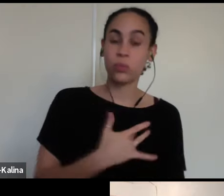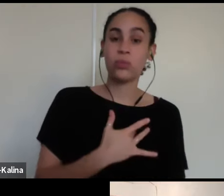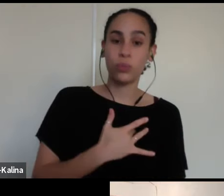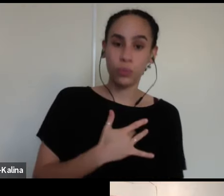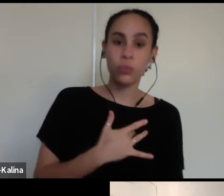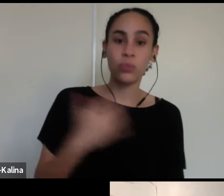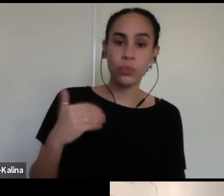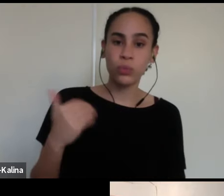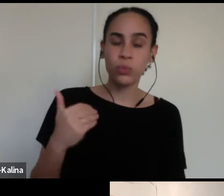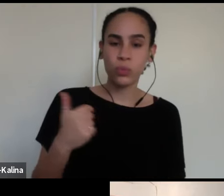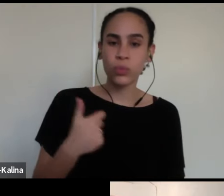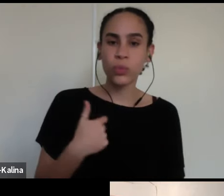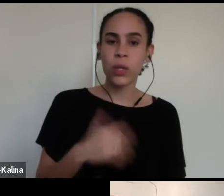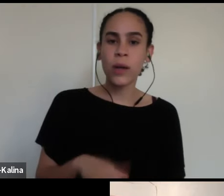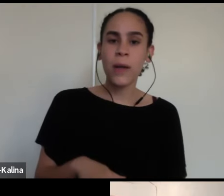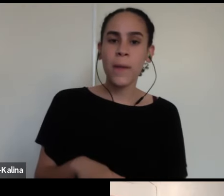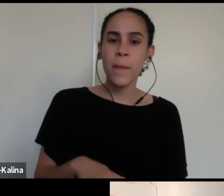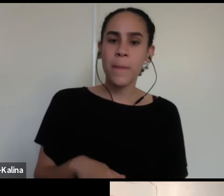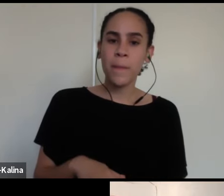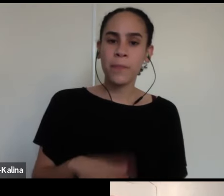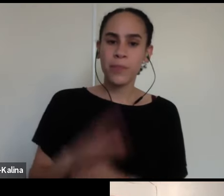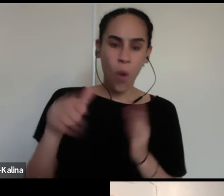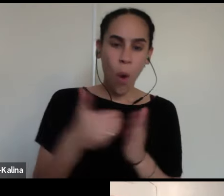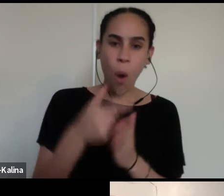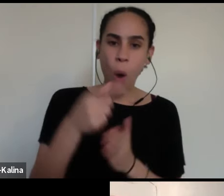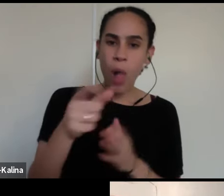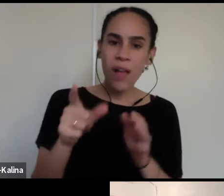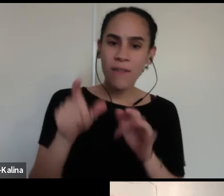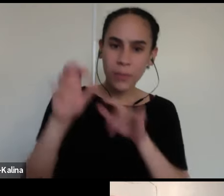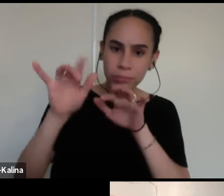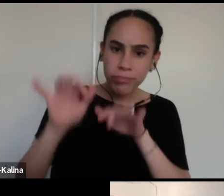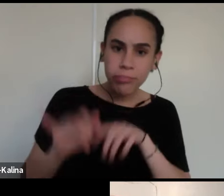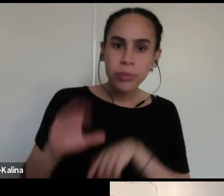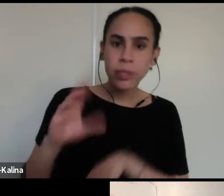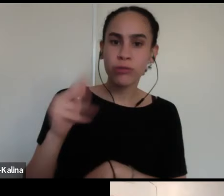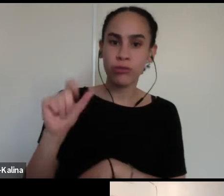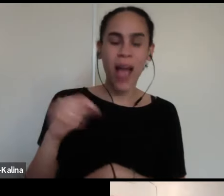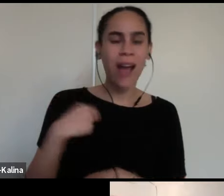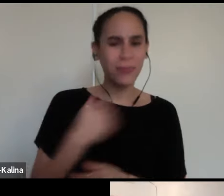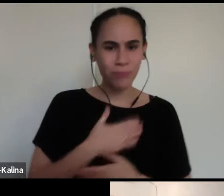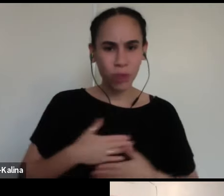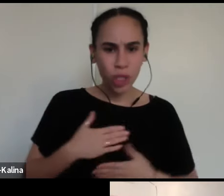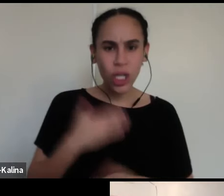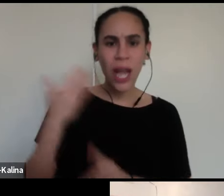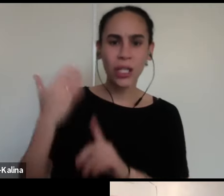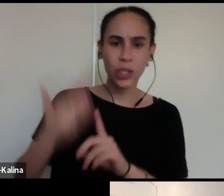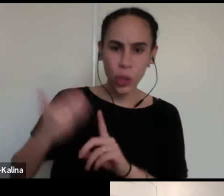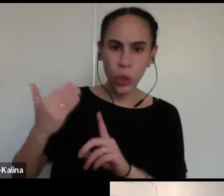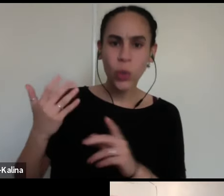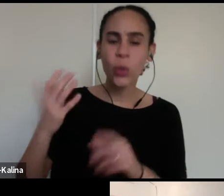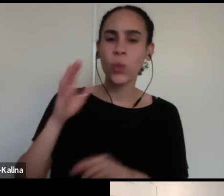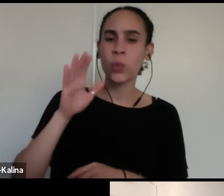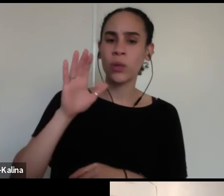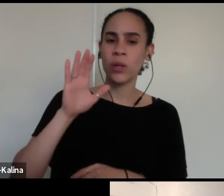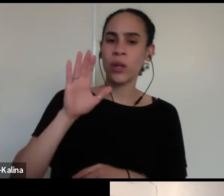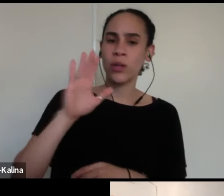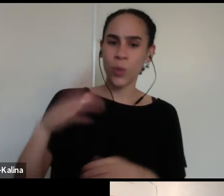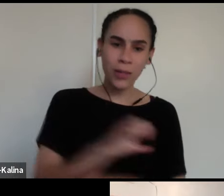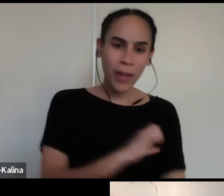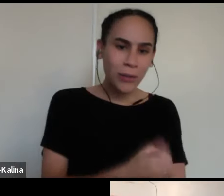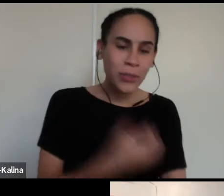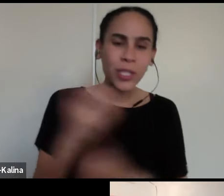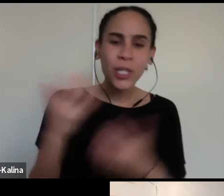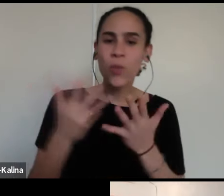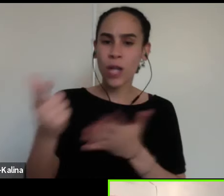all the moments in the chat, and appreciate you and appreciate what you bring into the world and the work that you're